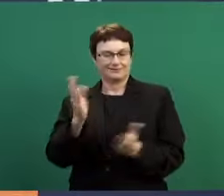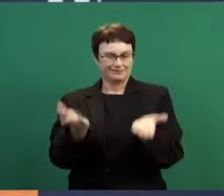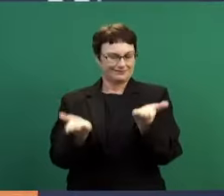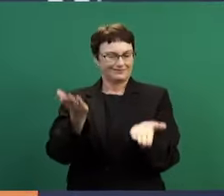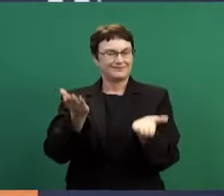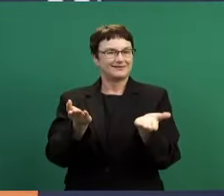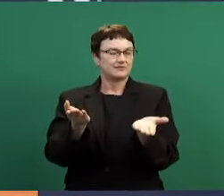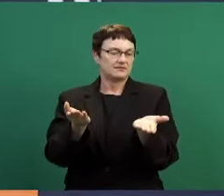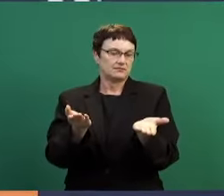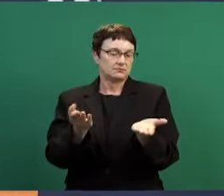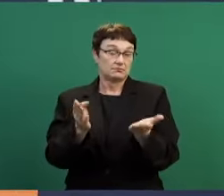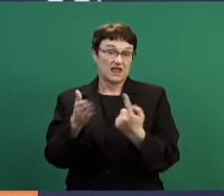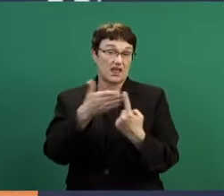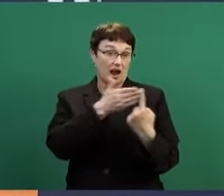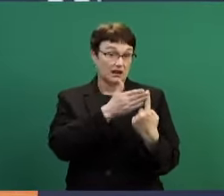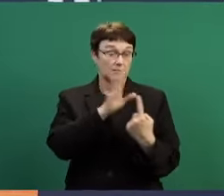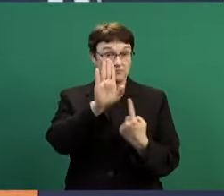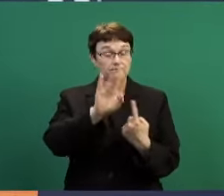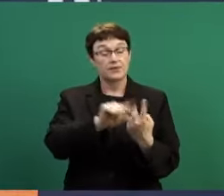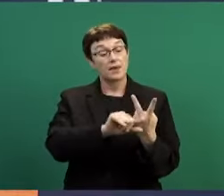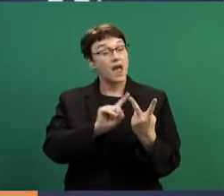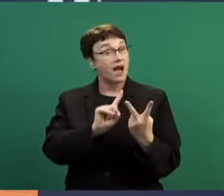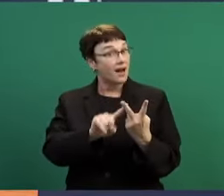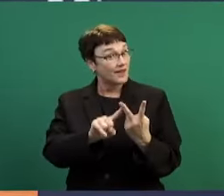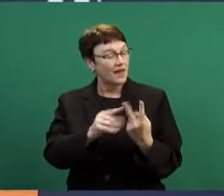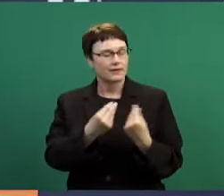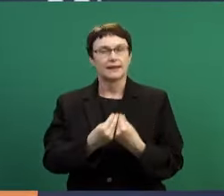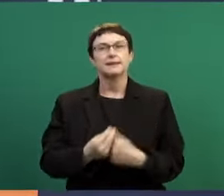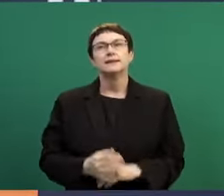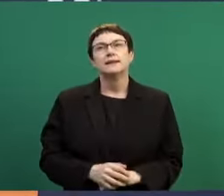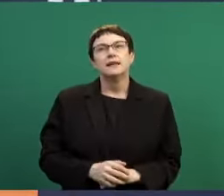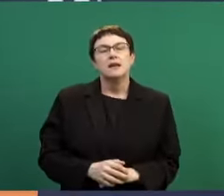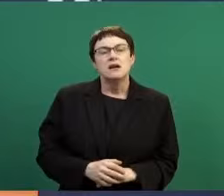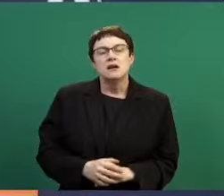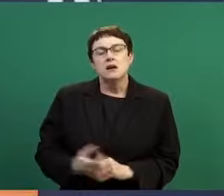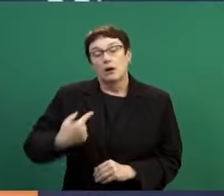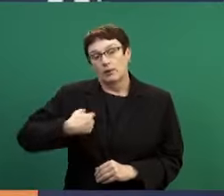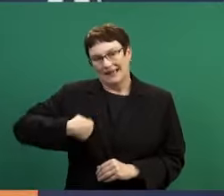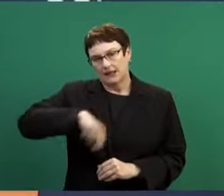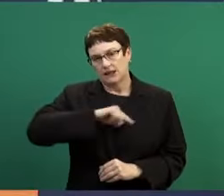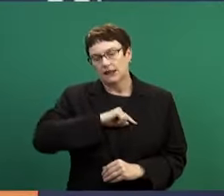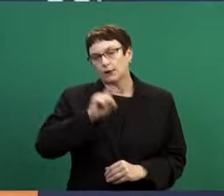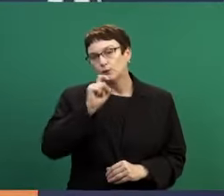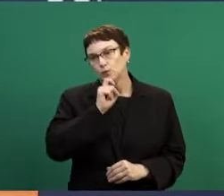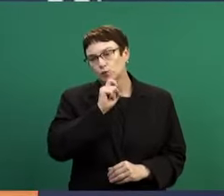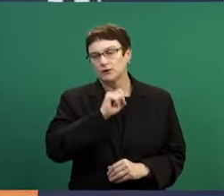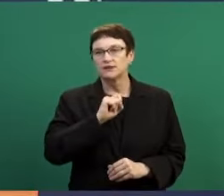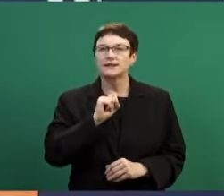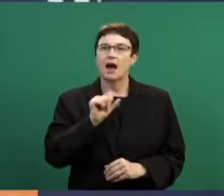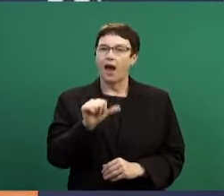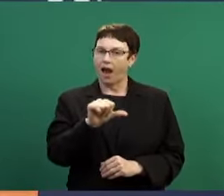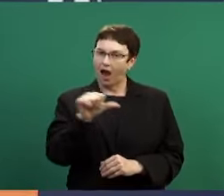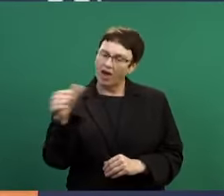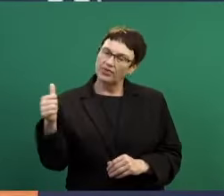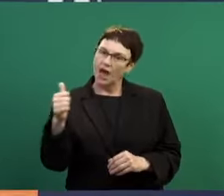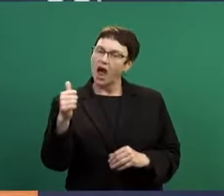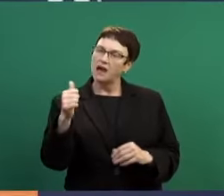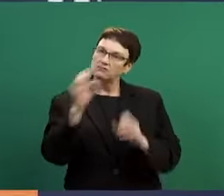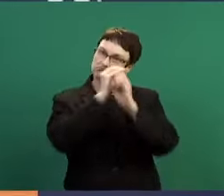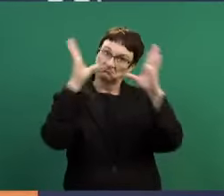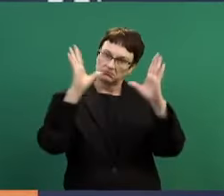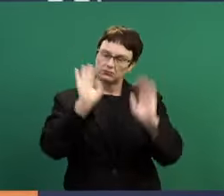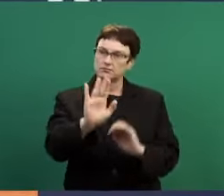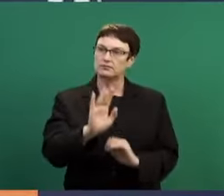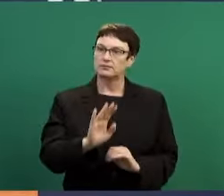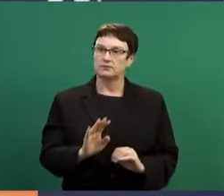That is the one. There is another aspect. The other aspect that is used is that there are a number of people, even